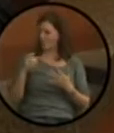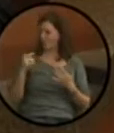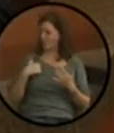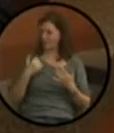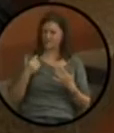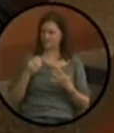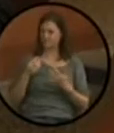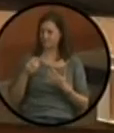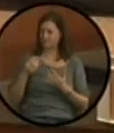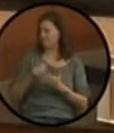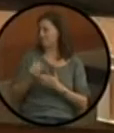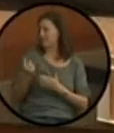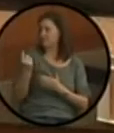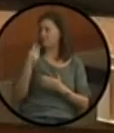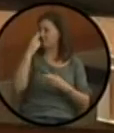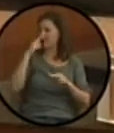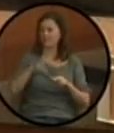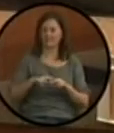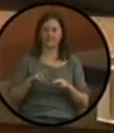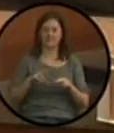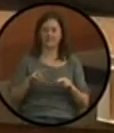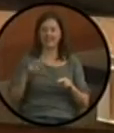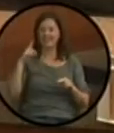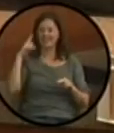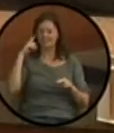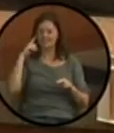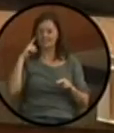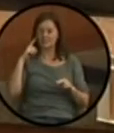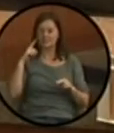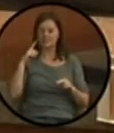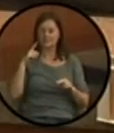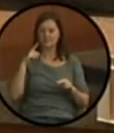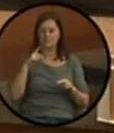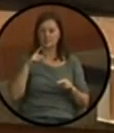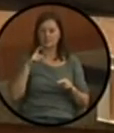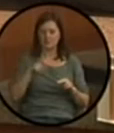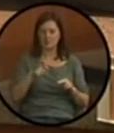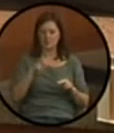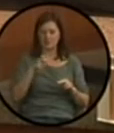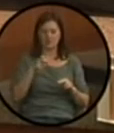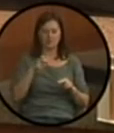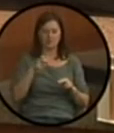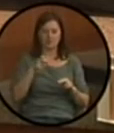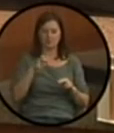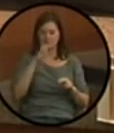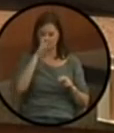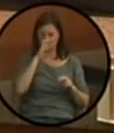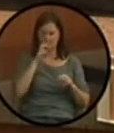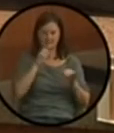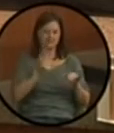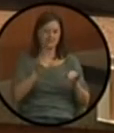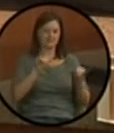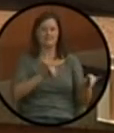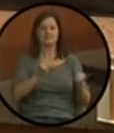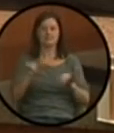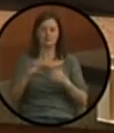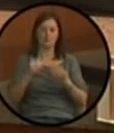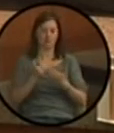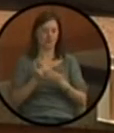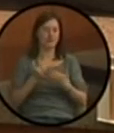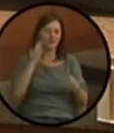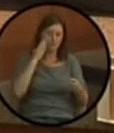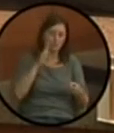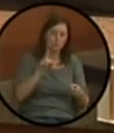And I just think it should be treated with the same discipline at all of it. And I know you do. And I'm not